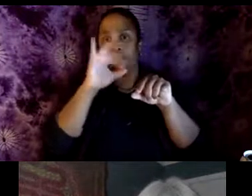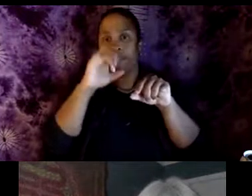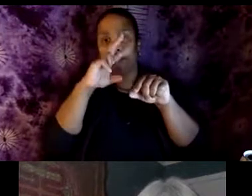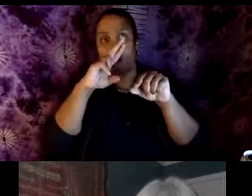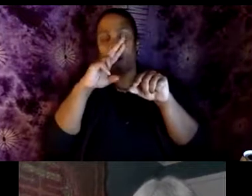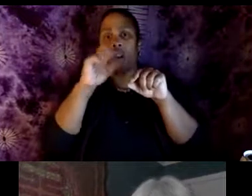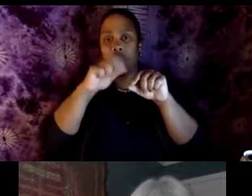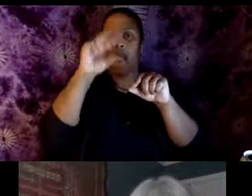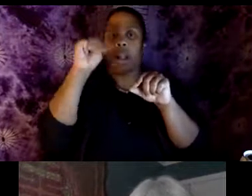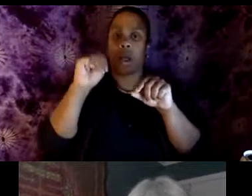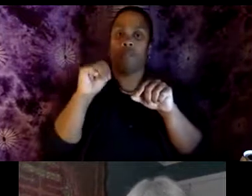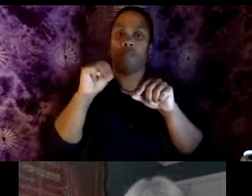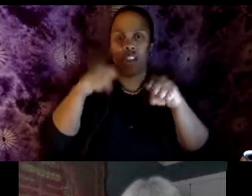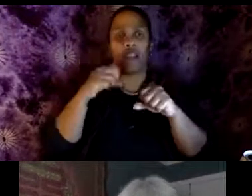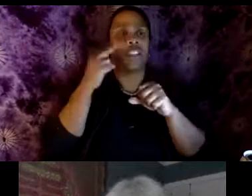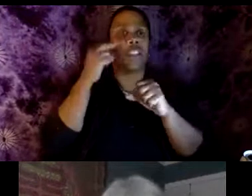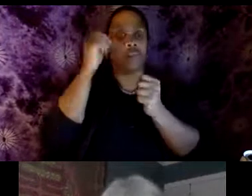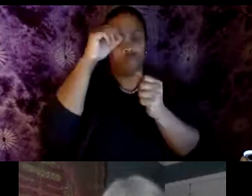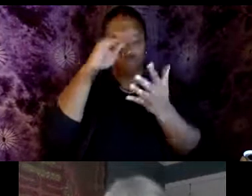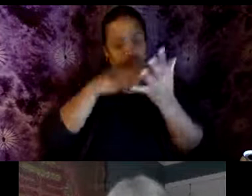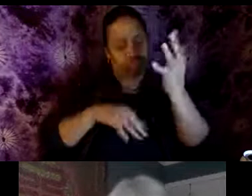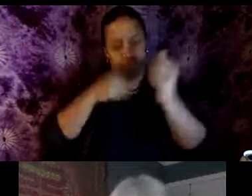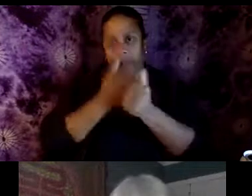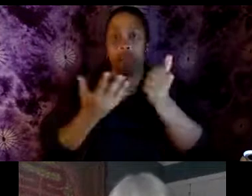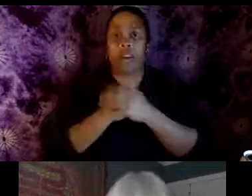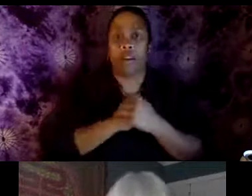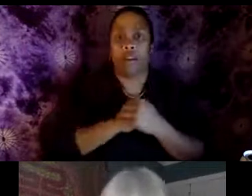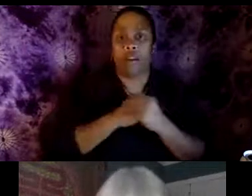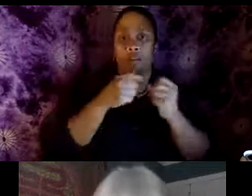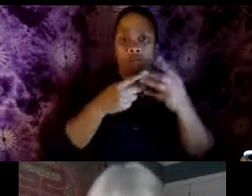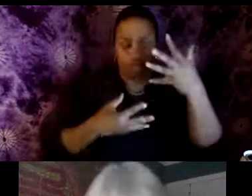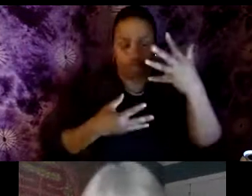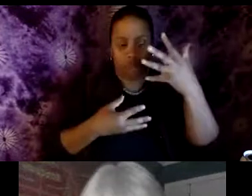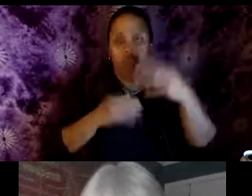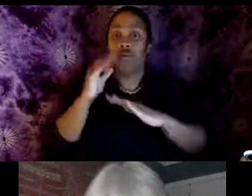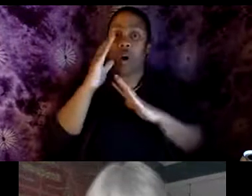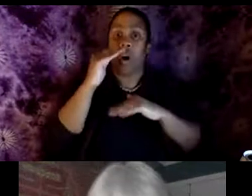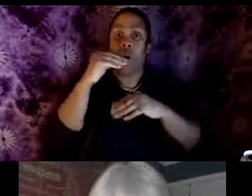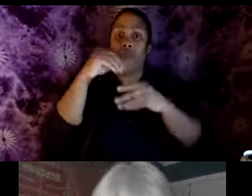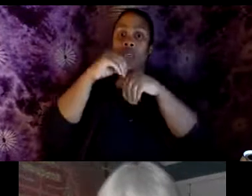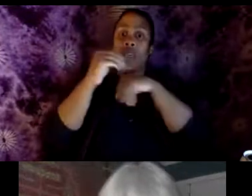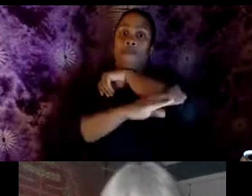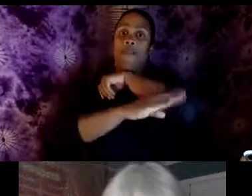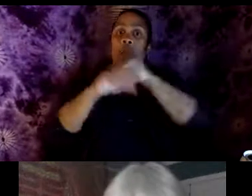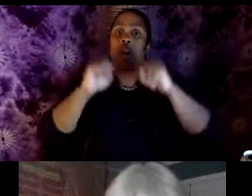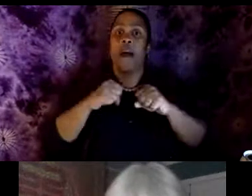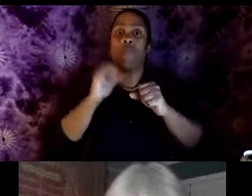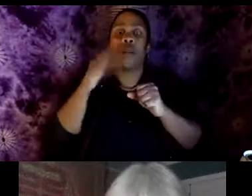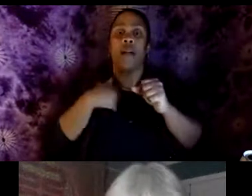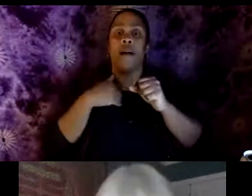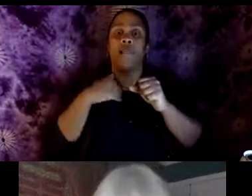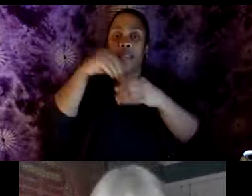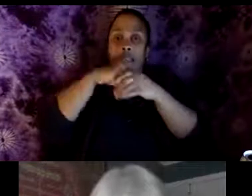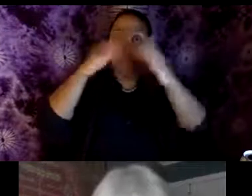the upcoming events now that they're all online. And then hopefully in the fall, we'll have some in-person events again. And then if you go to mewefairs.com,